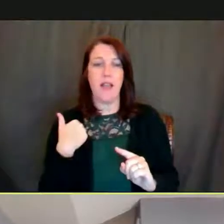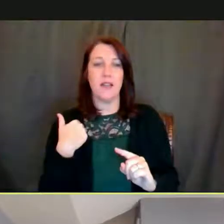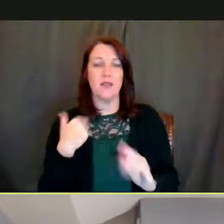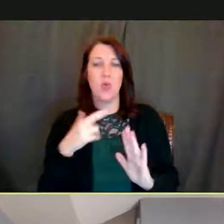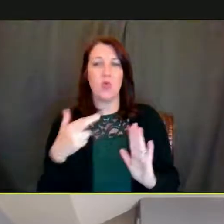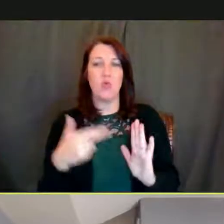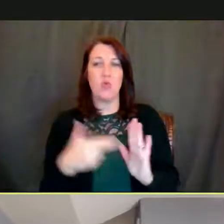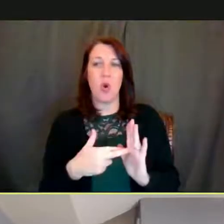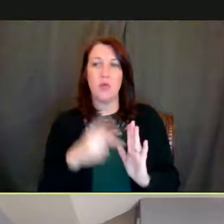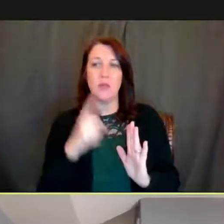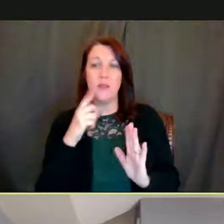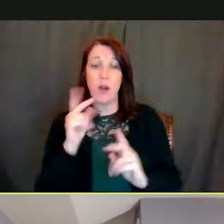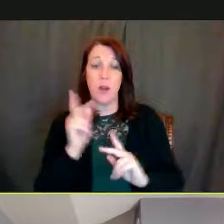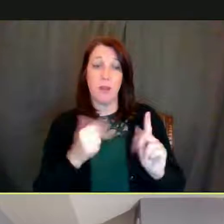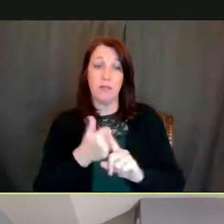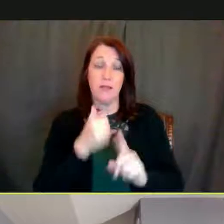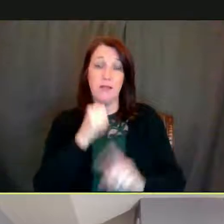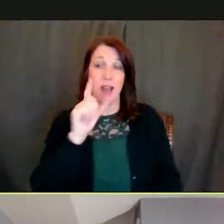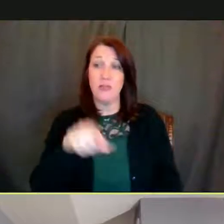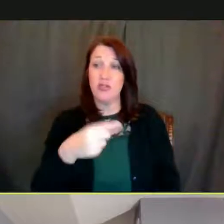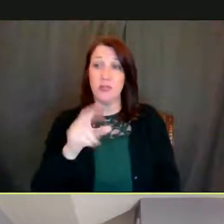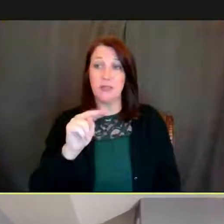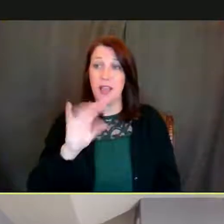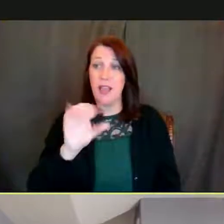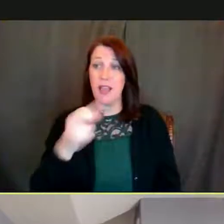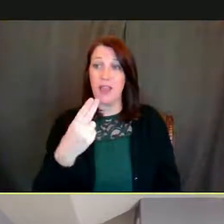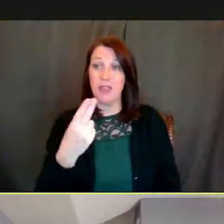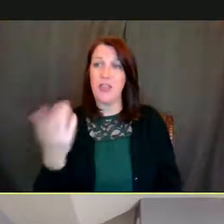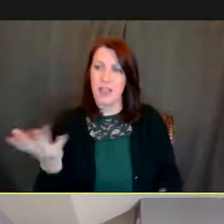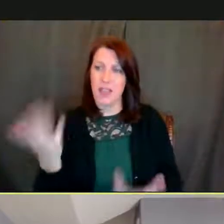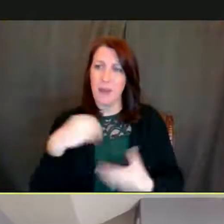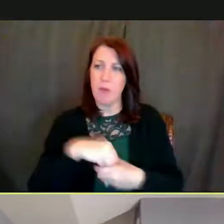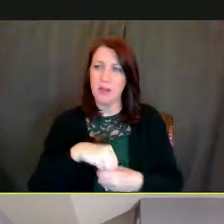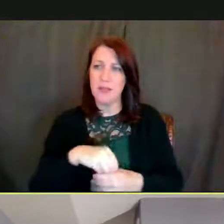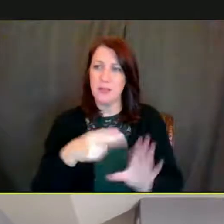here for people who are not just NIH to participate as well.